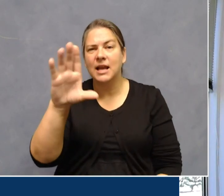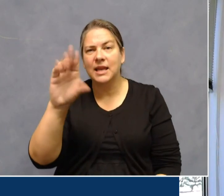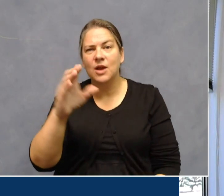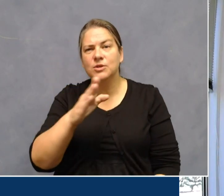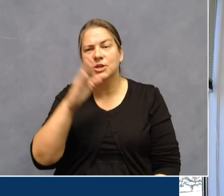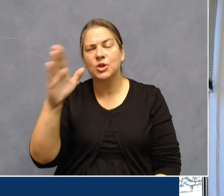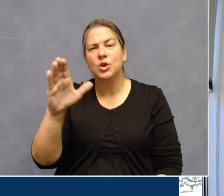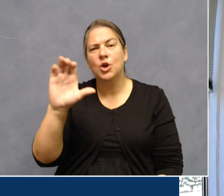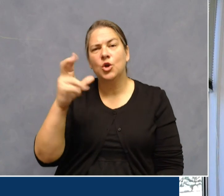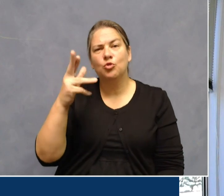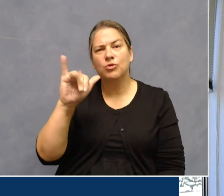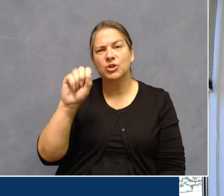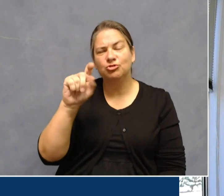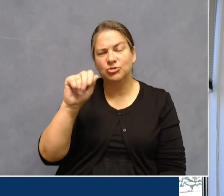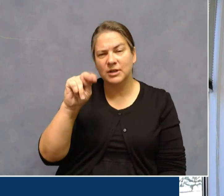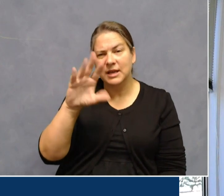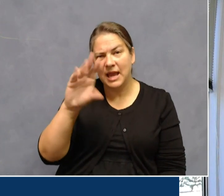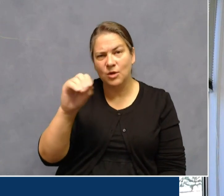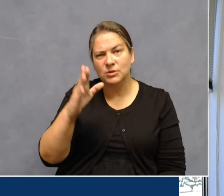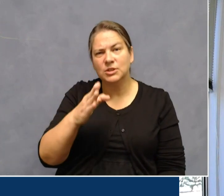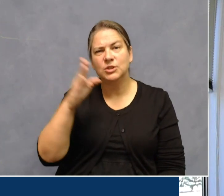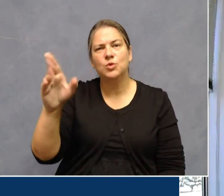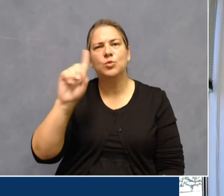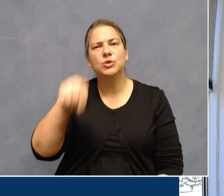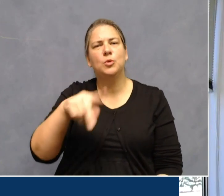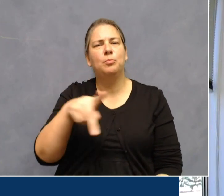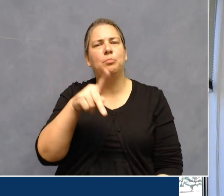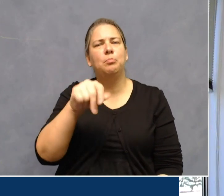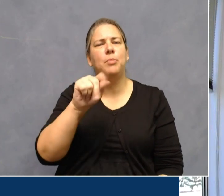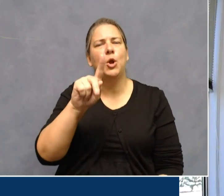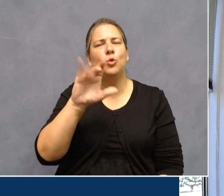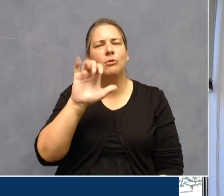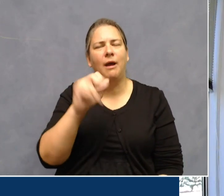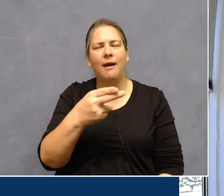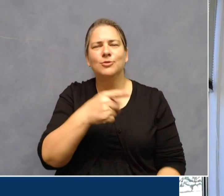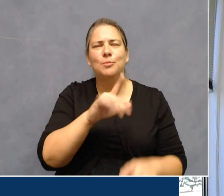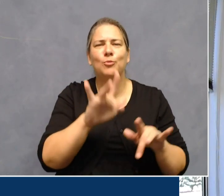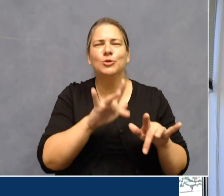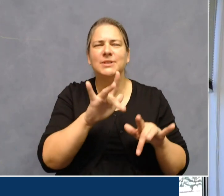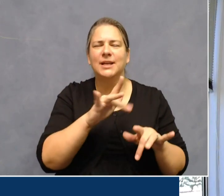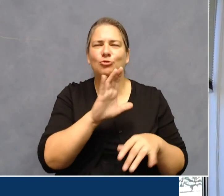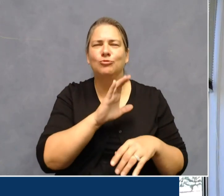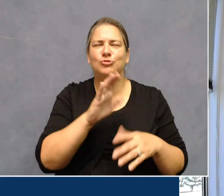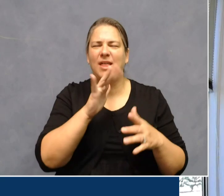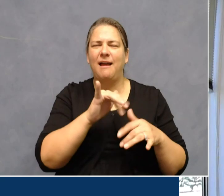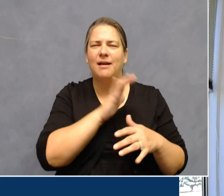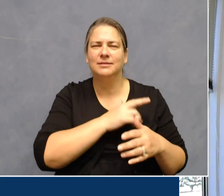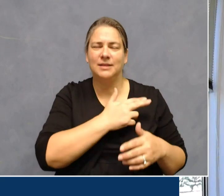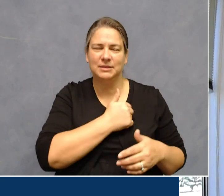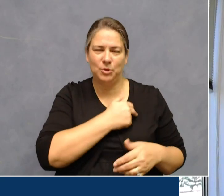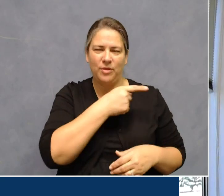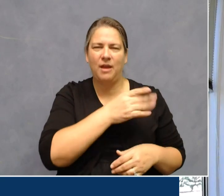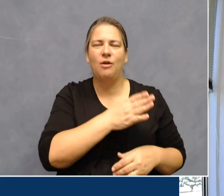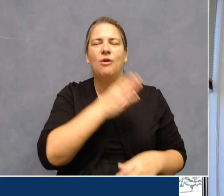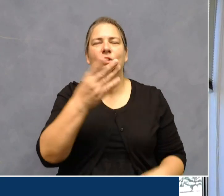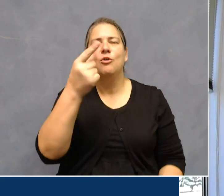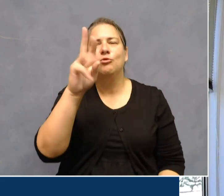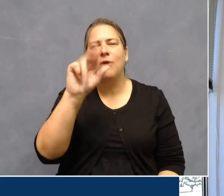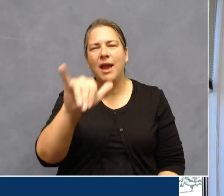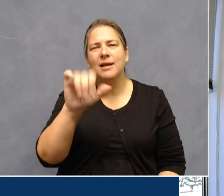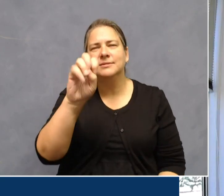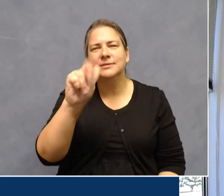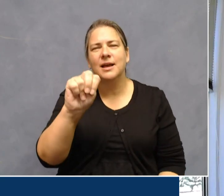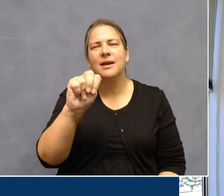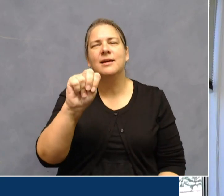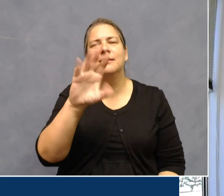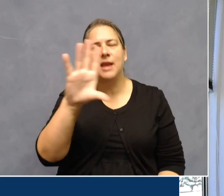Mercy Health Lord's Hospital in Paducah. I went to Hopkins County, Muhlenberg County, and Grayson County. I did 2 hospitals and